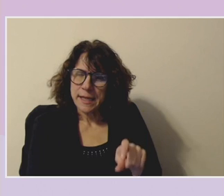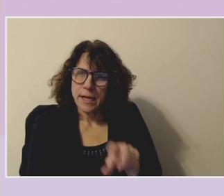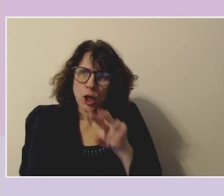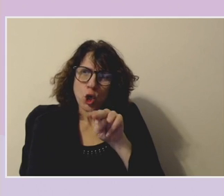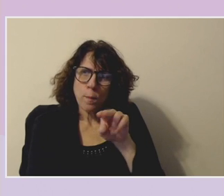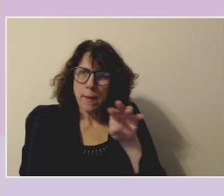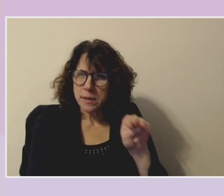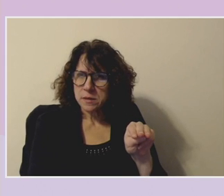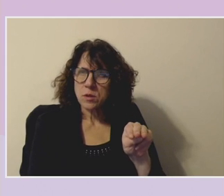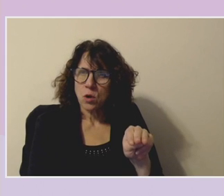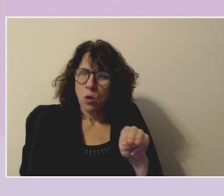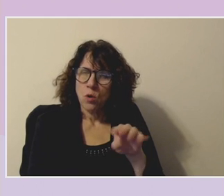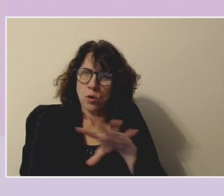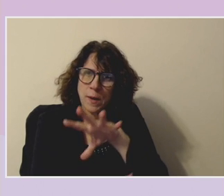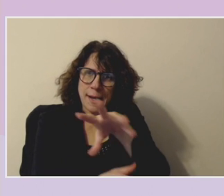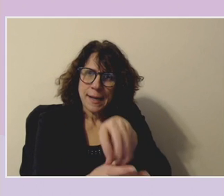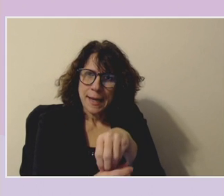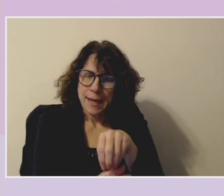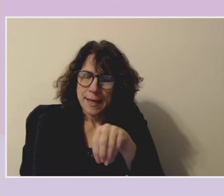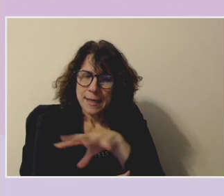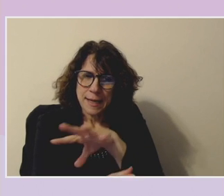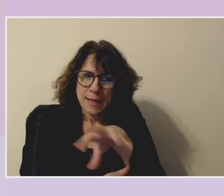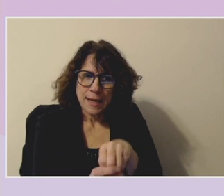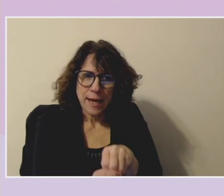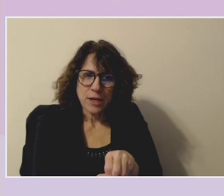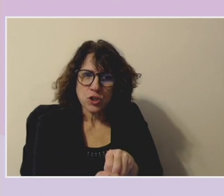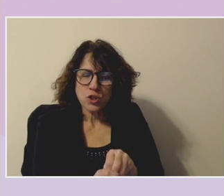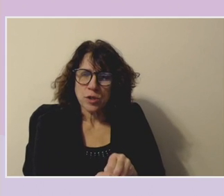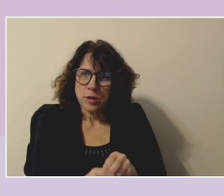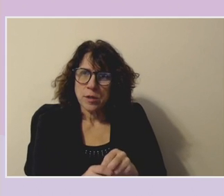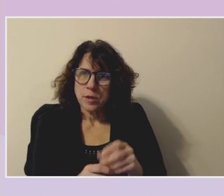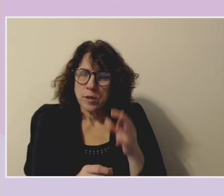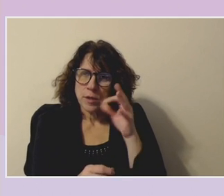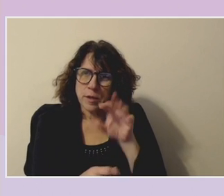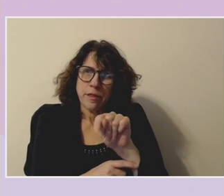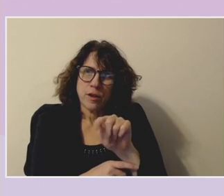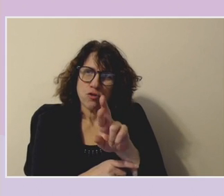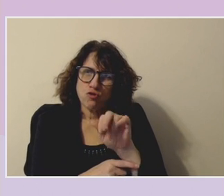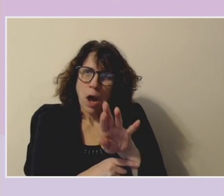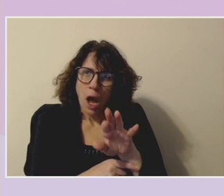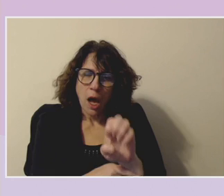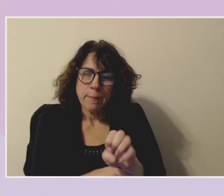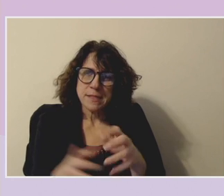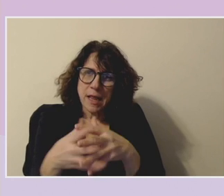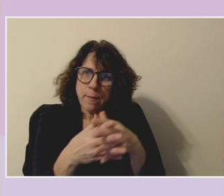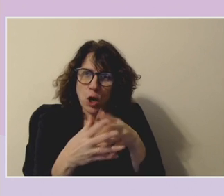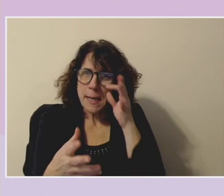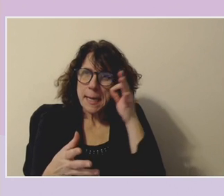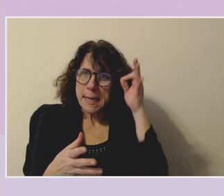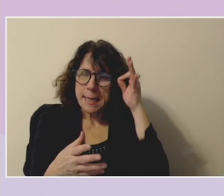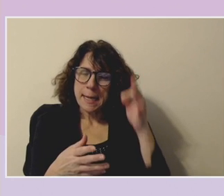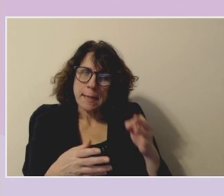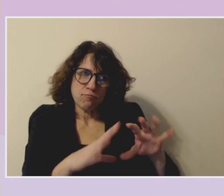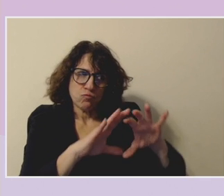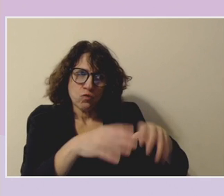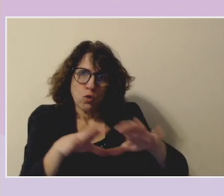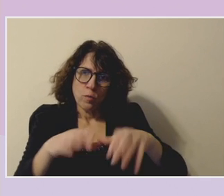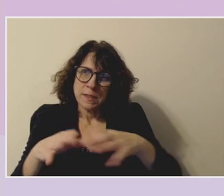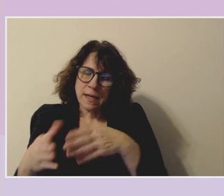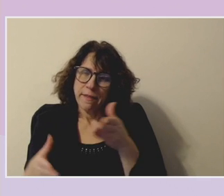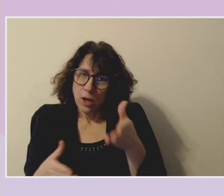engage the tribes and the American Indian population there. Can you speak a little bit of about that as